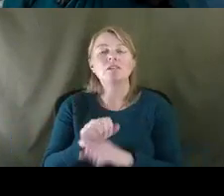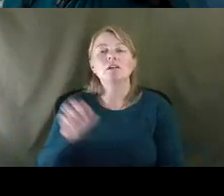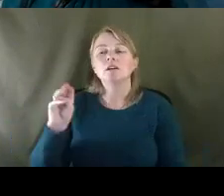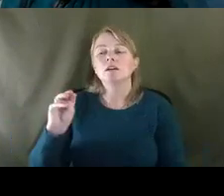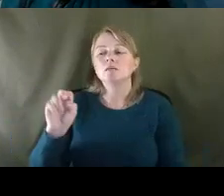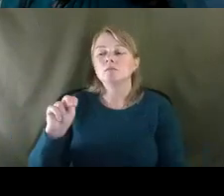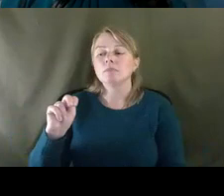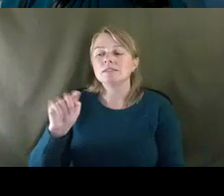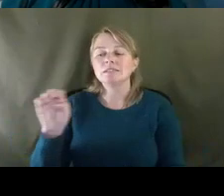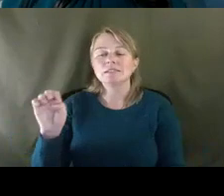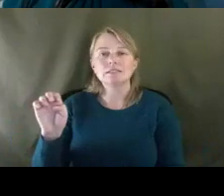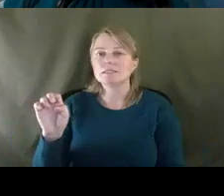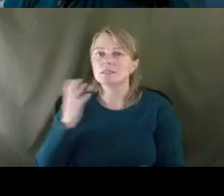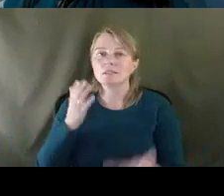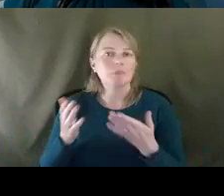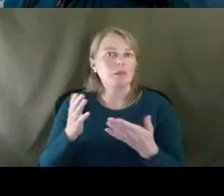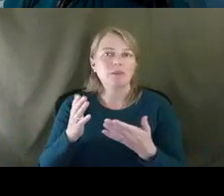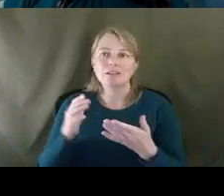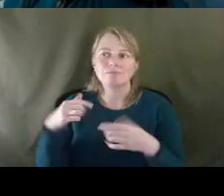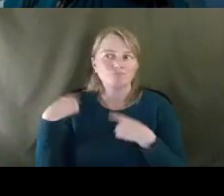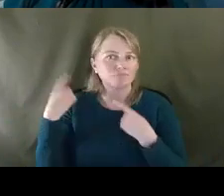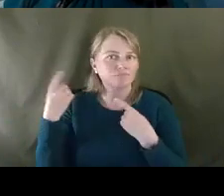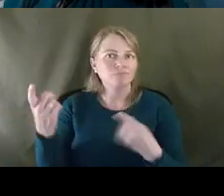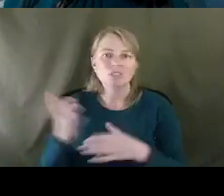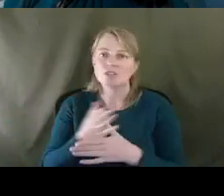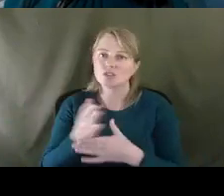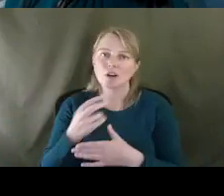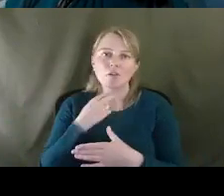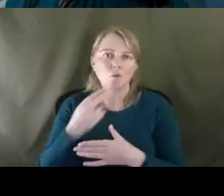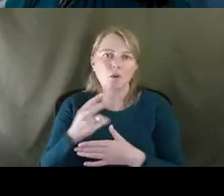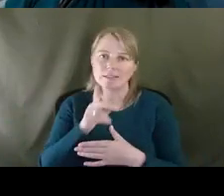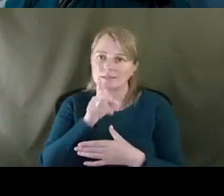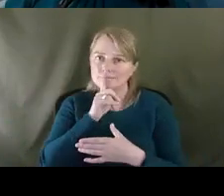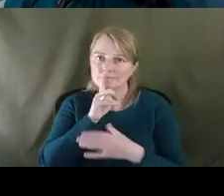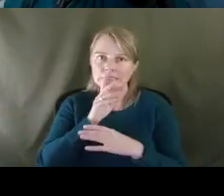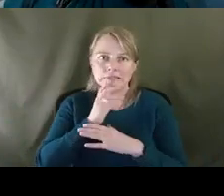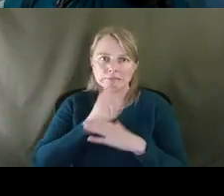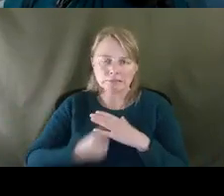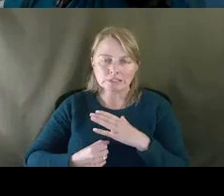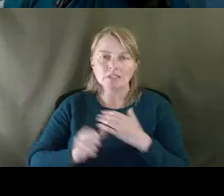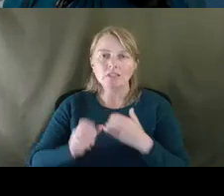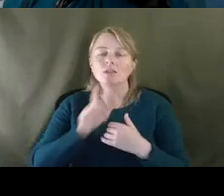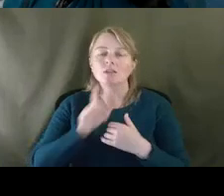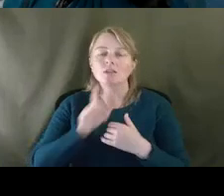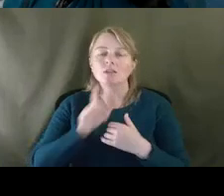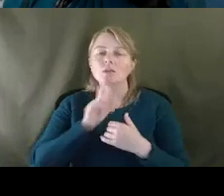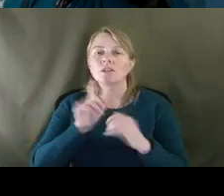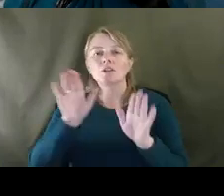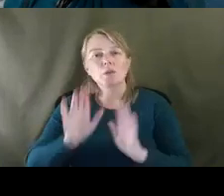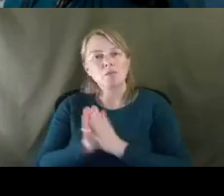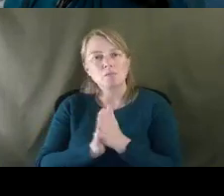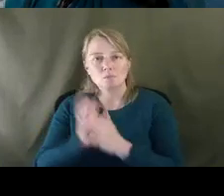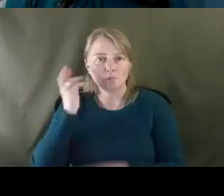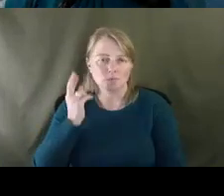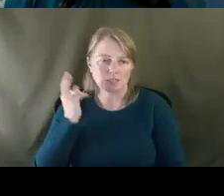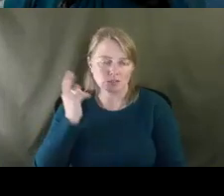have been able to share their voice in such a way prior to being in a mentorship program. This is a really great motivational